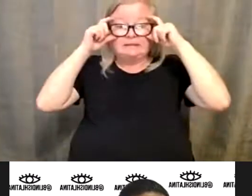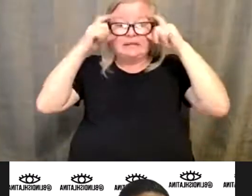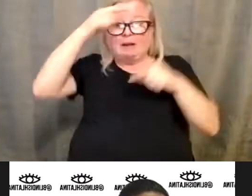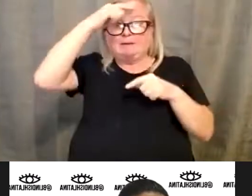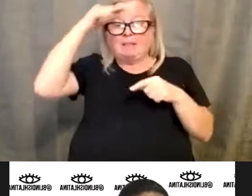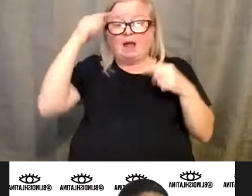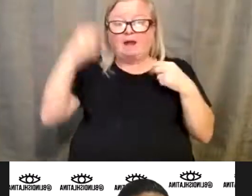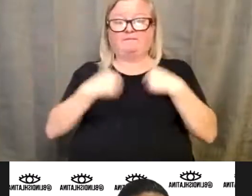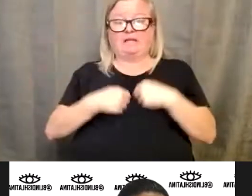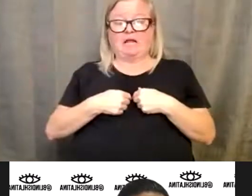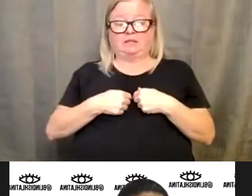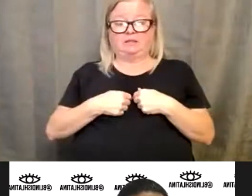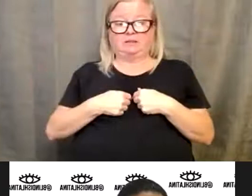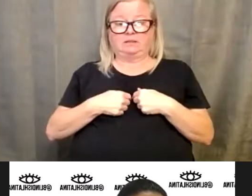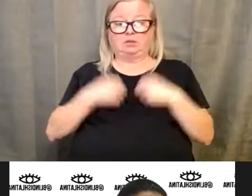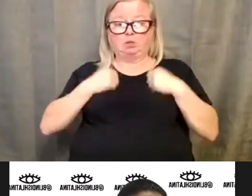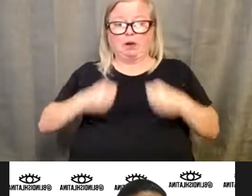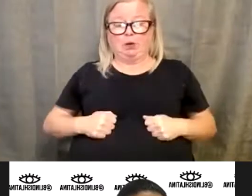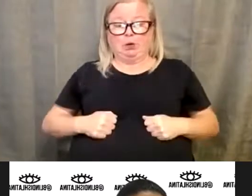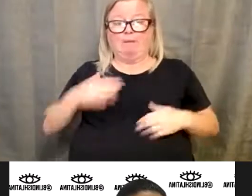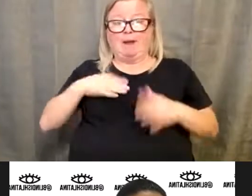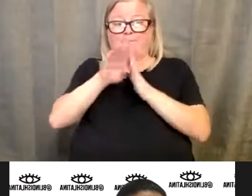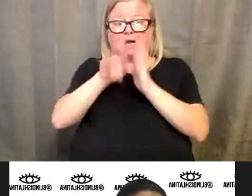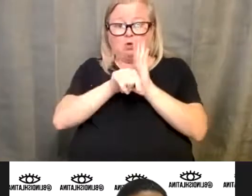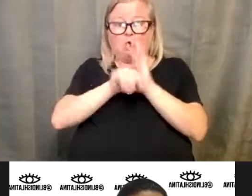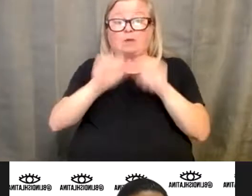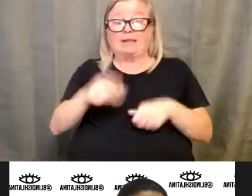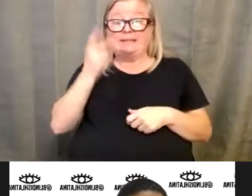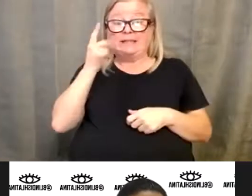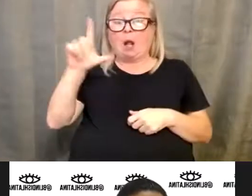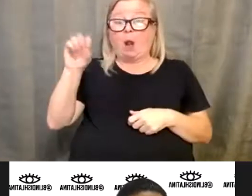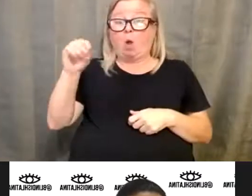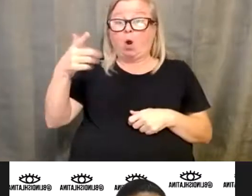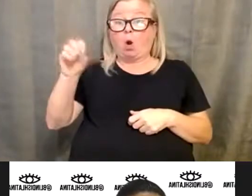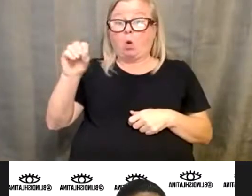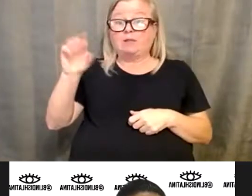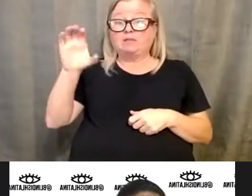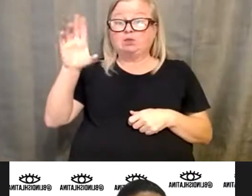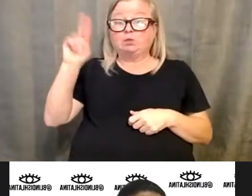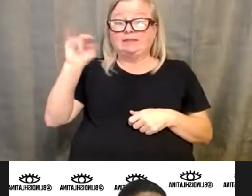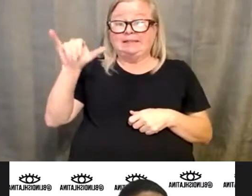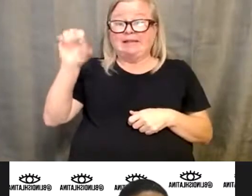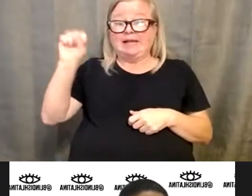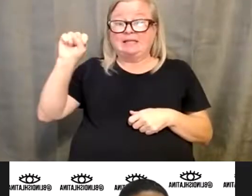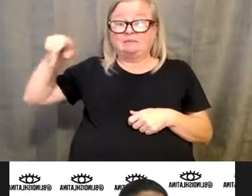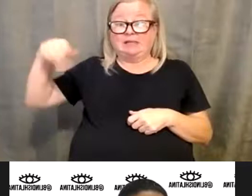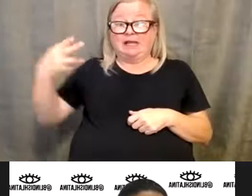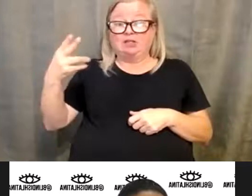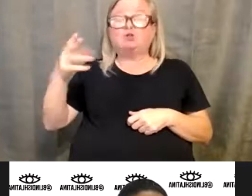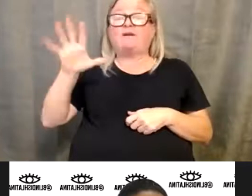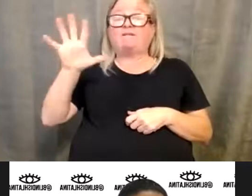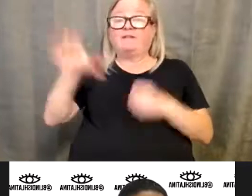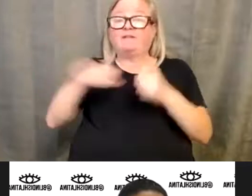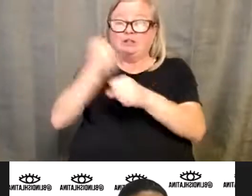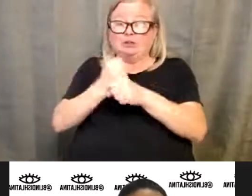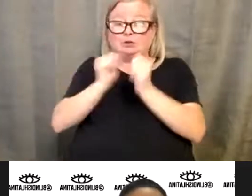V-neck sweater. In my background, again, you will see our logo, CUNY SPH, 5 years together, because we are